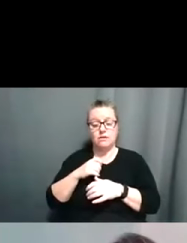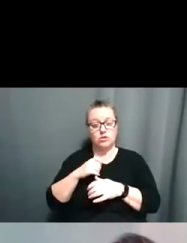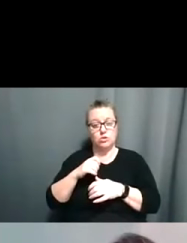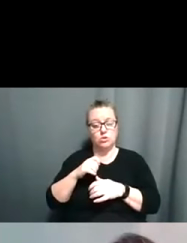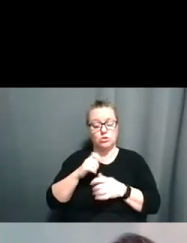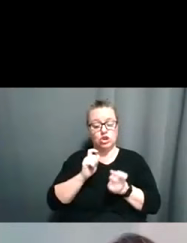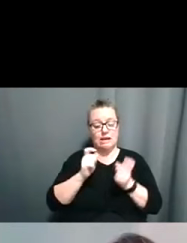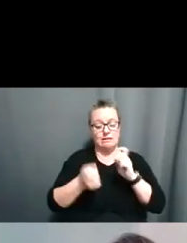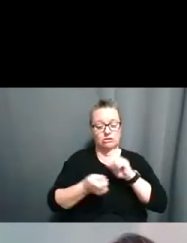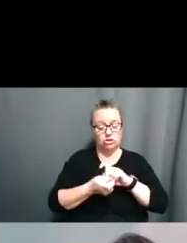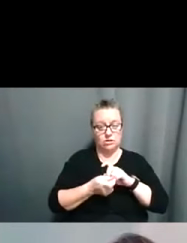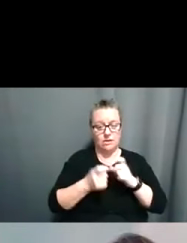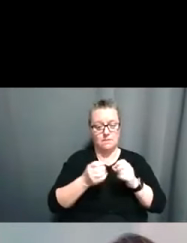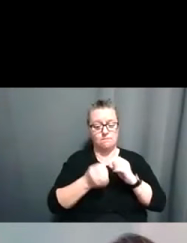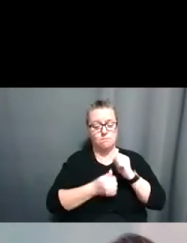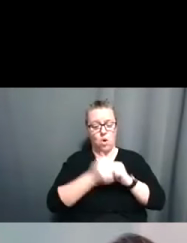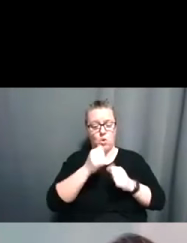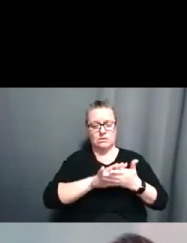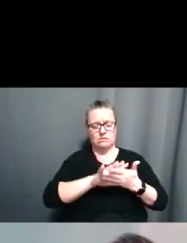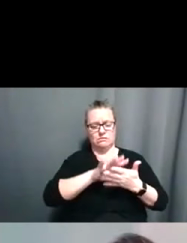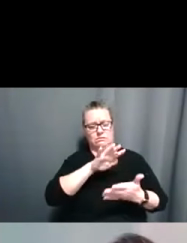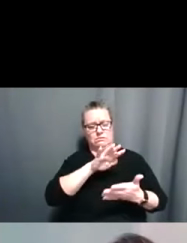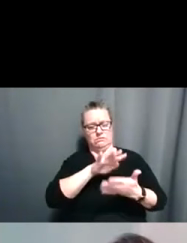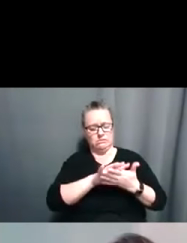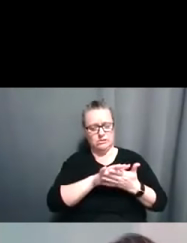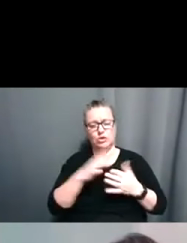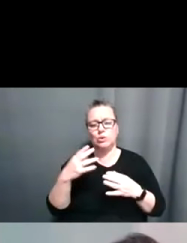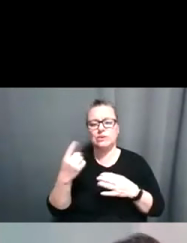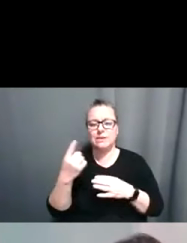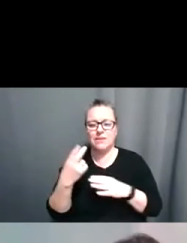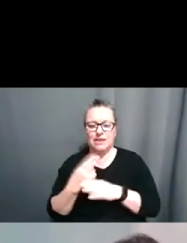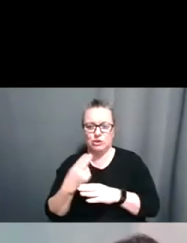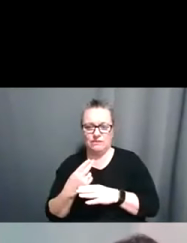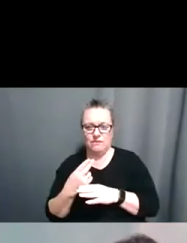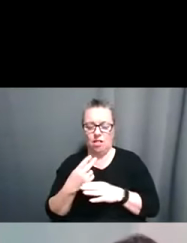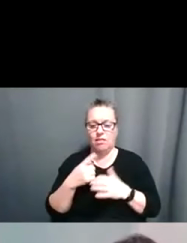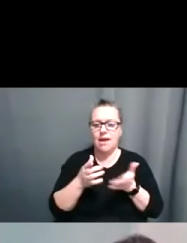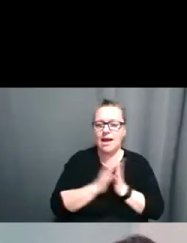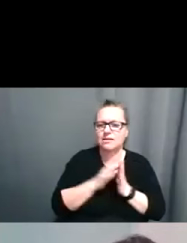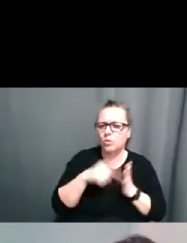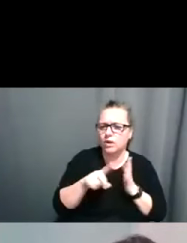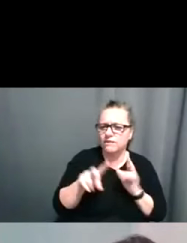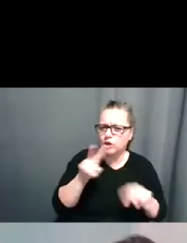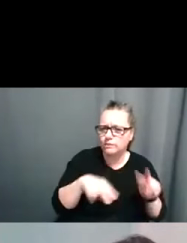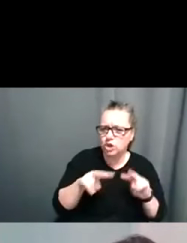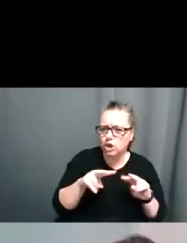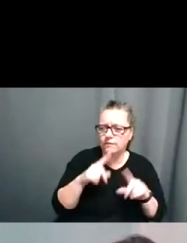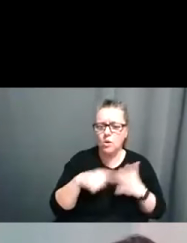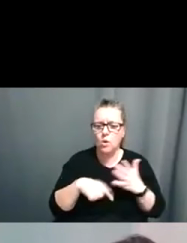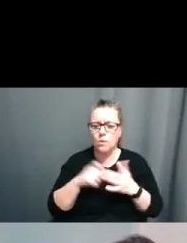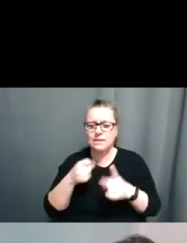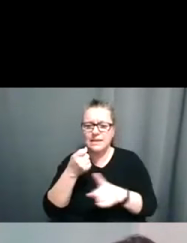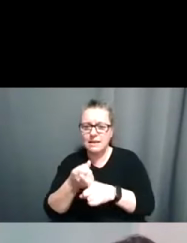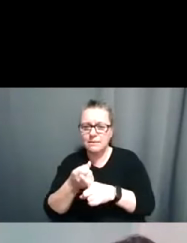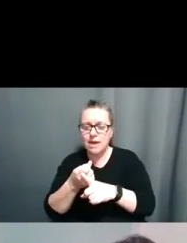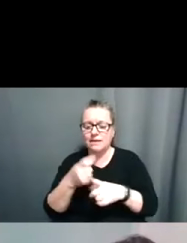turn even the most abstract criticism into something useful. So ask, what have you observed? What was the impact? What